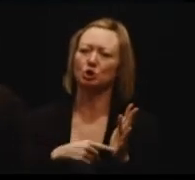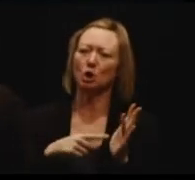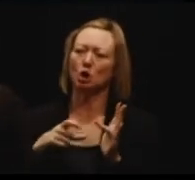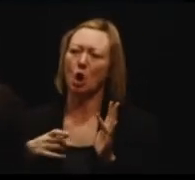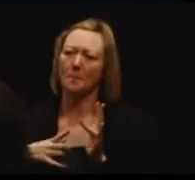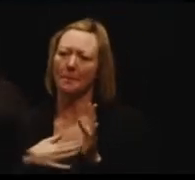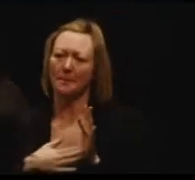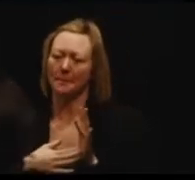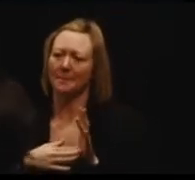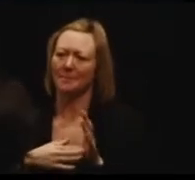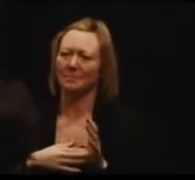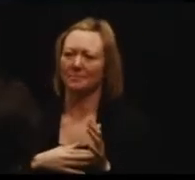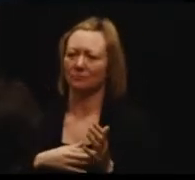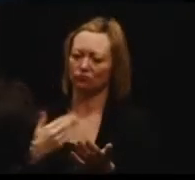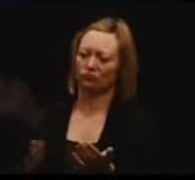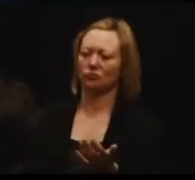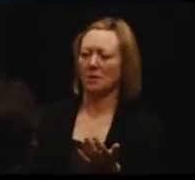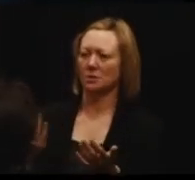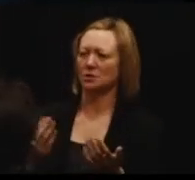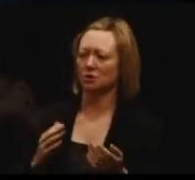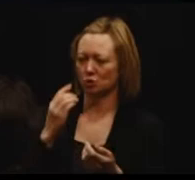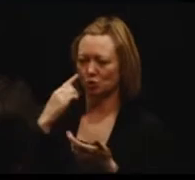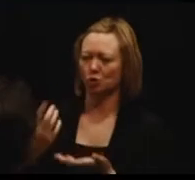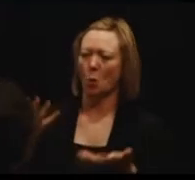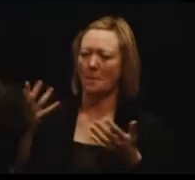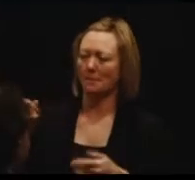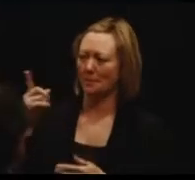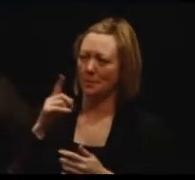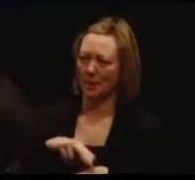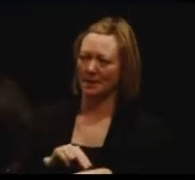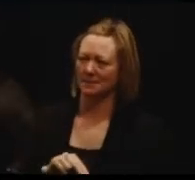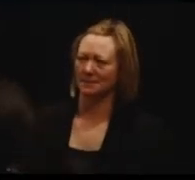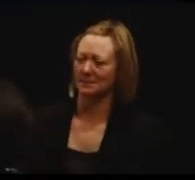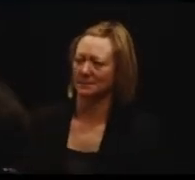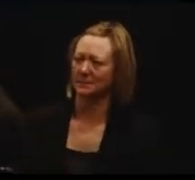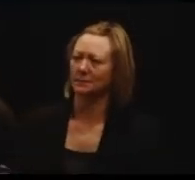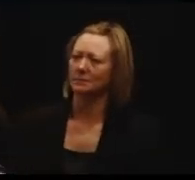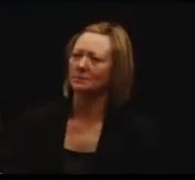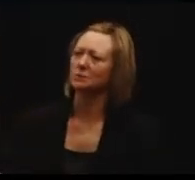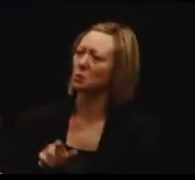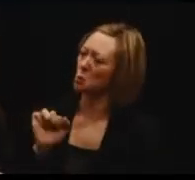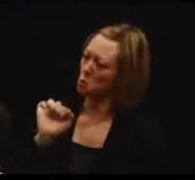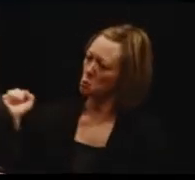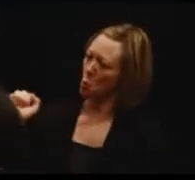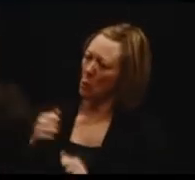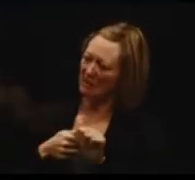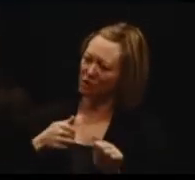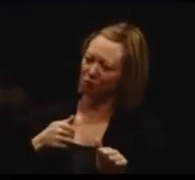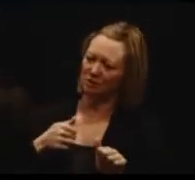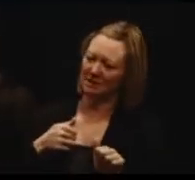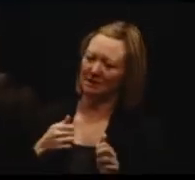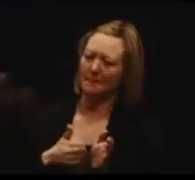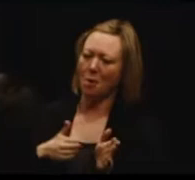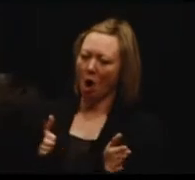gamut of topics there. So you're in an industry which is maybe not as advanced as the gaming